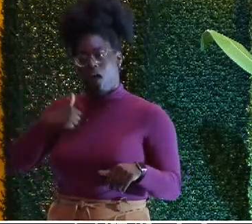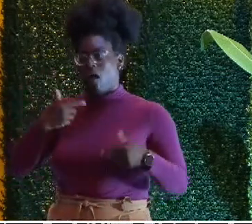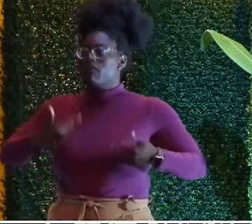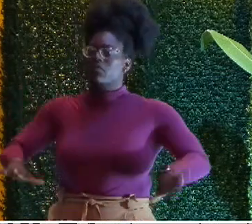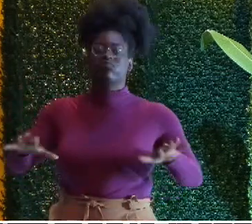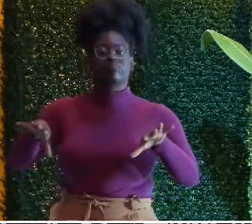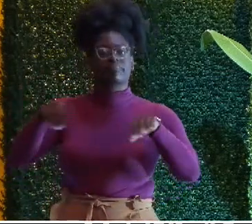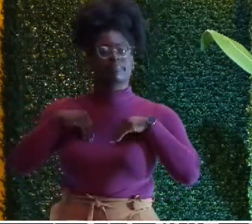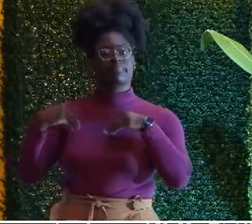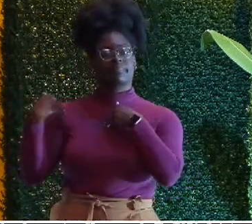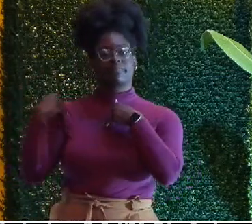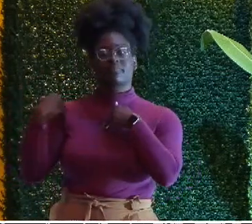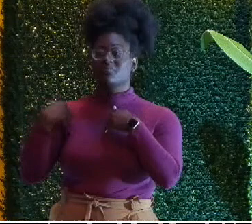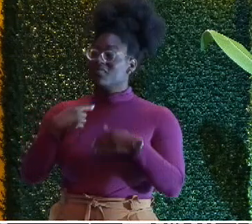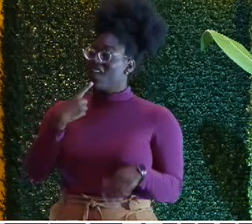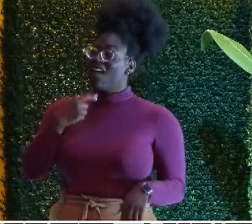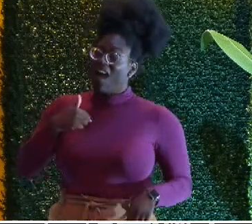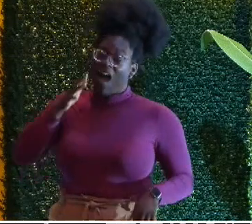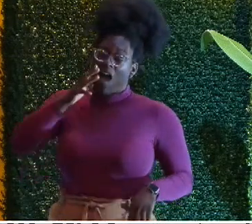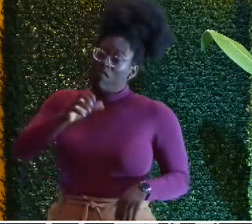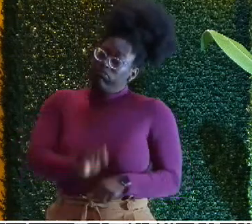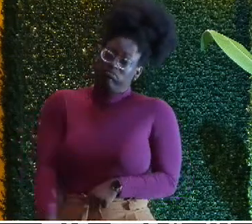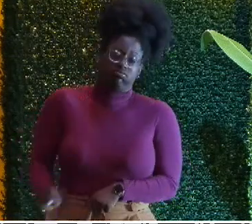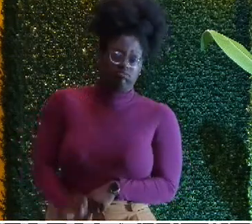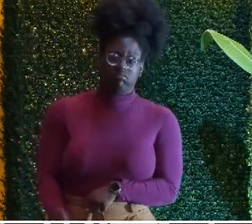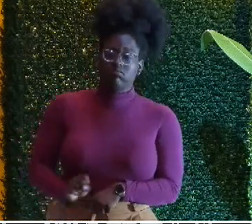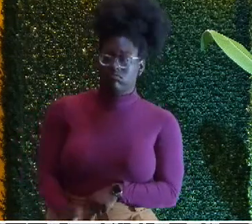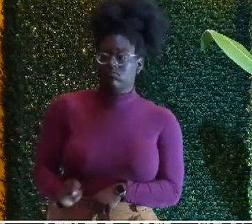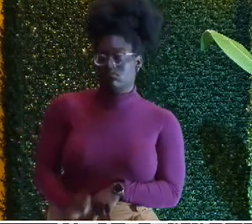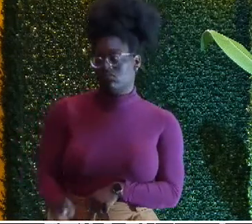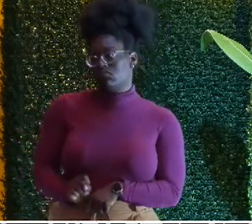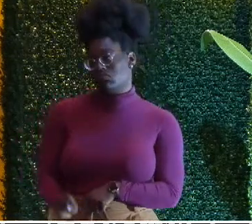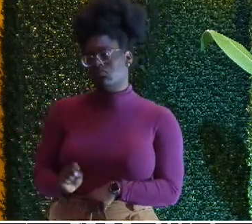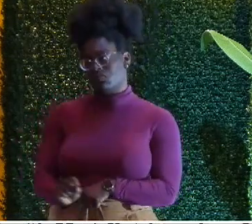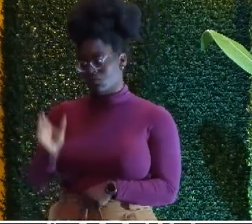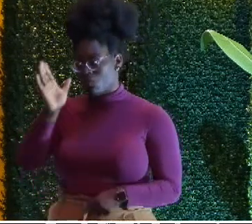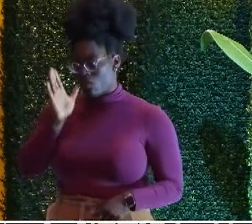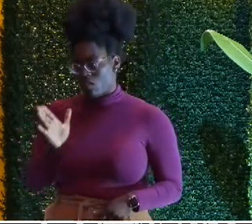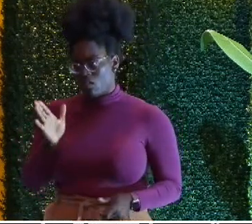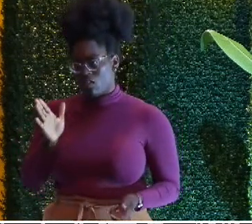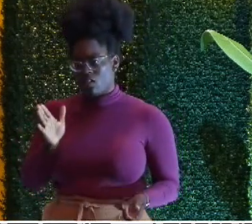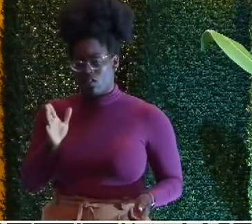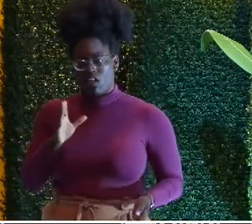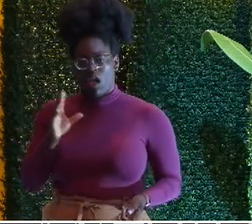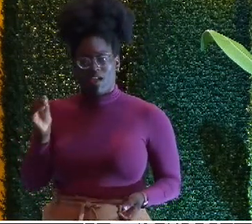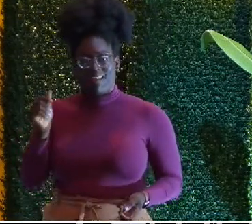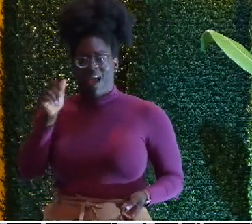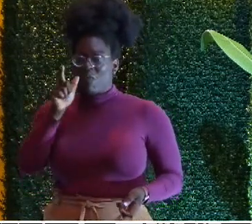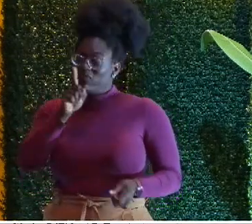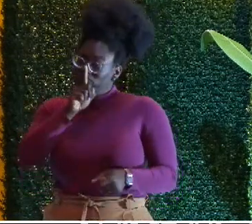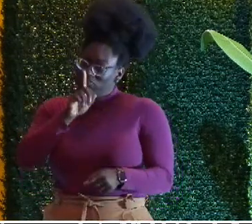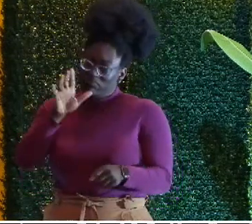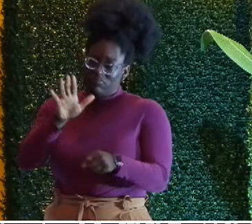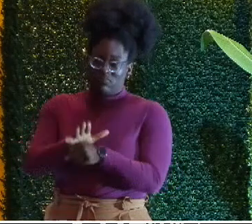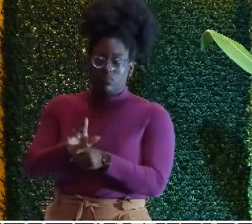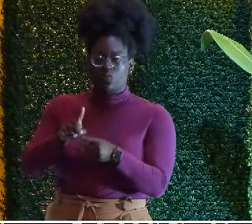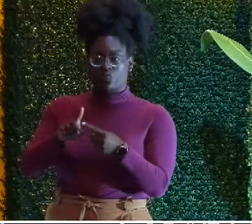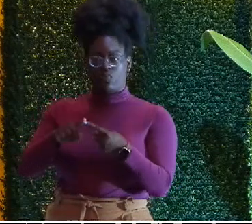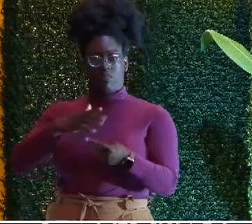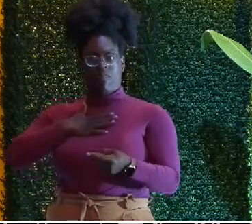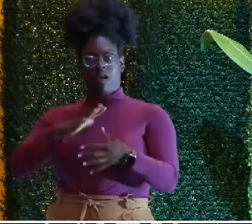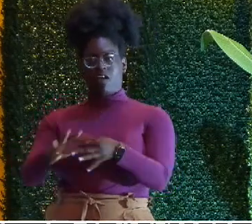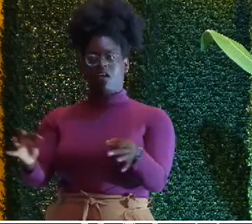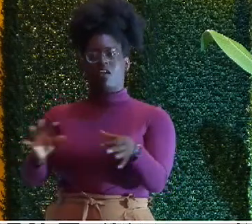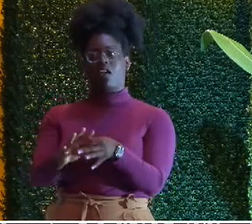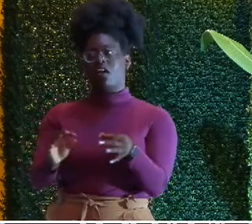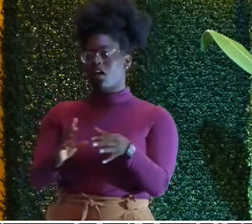going to go hard. I'm actually going to be very convicted in what I say. So if